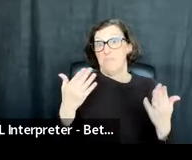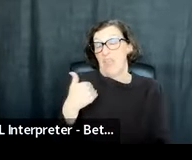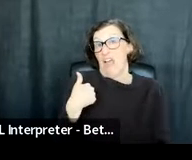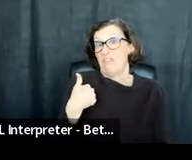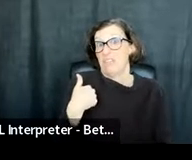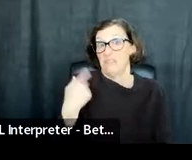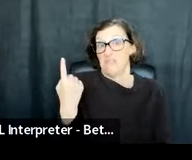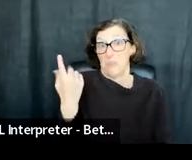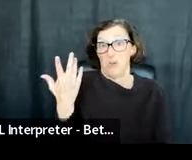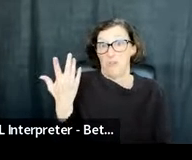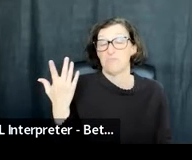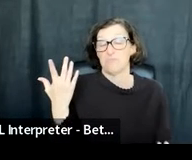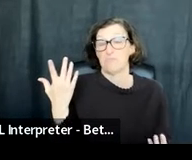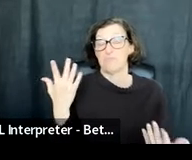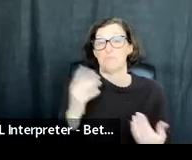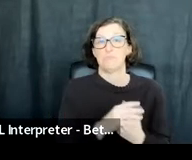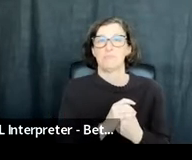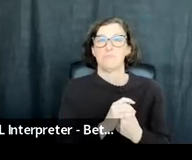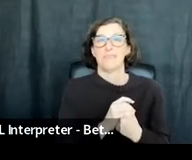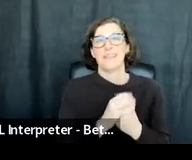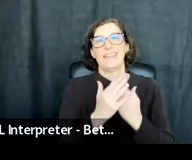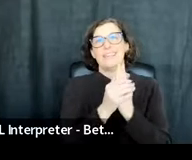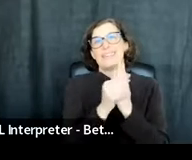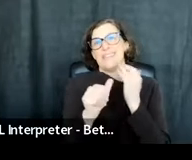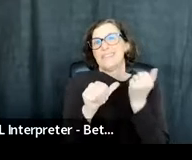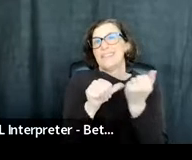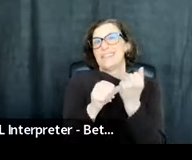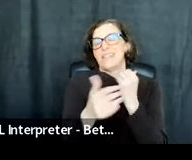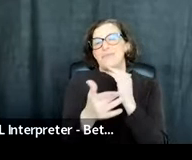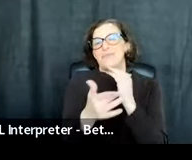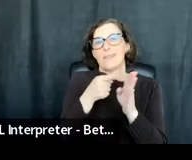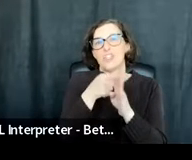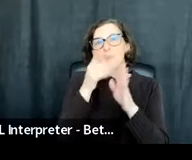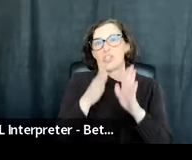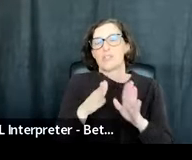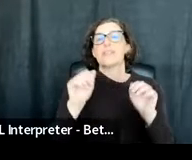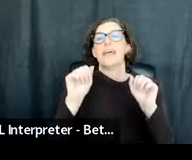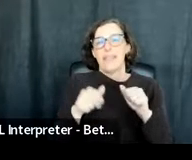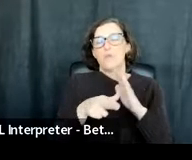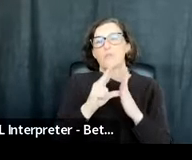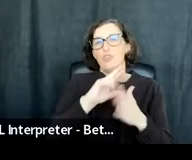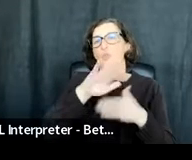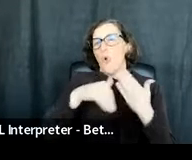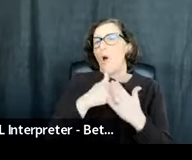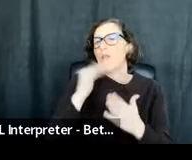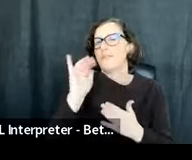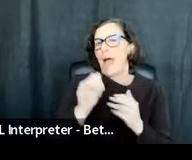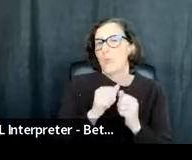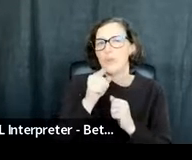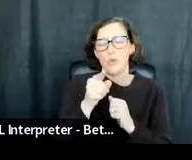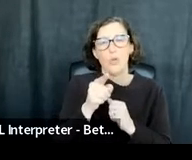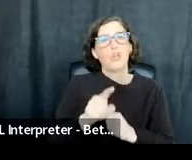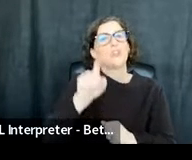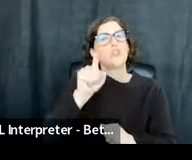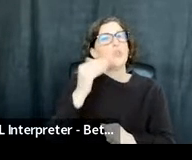A skilled assistive technology specialist could step you through all of that, because you'd have to kind of